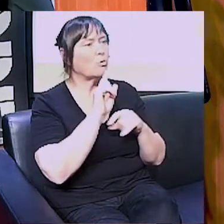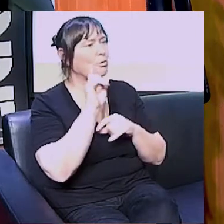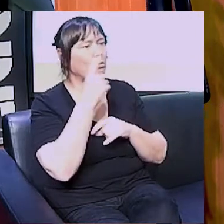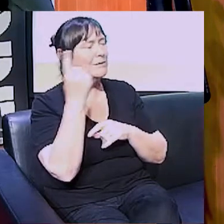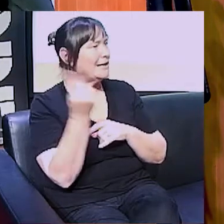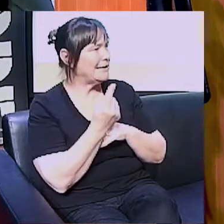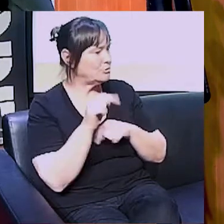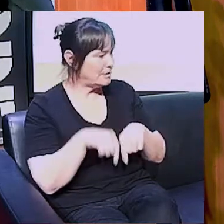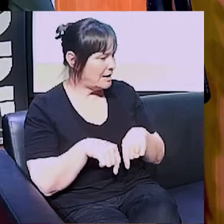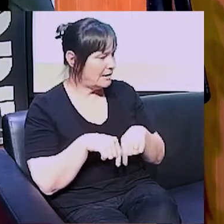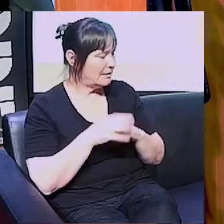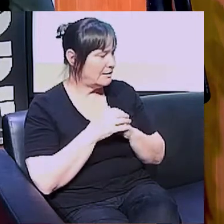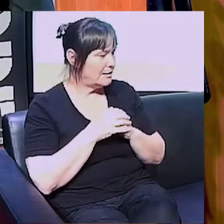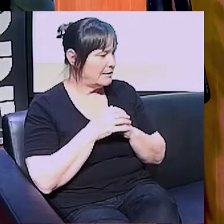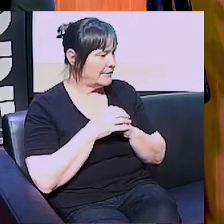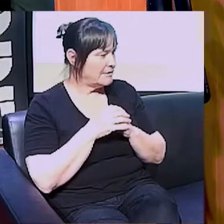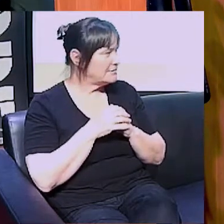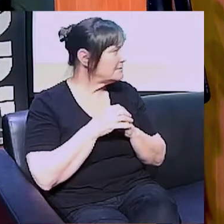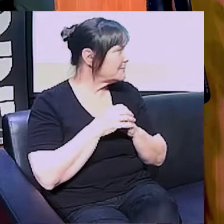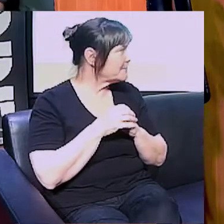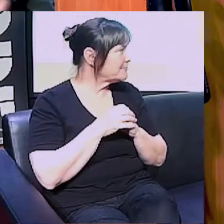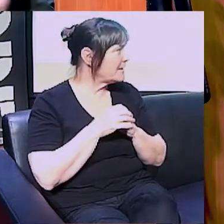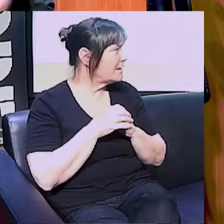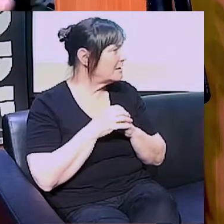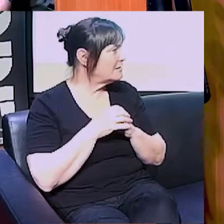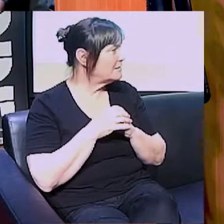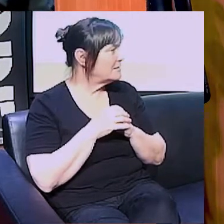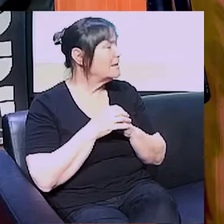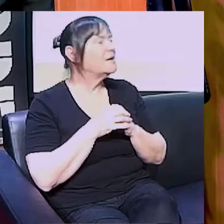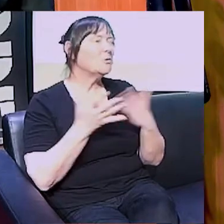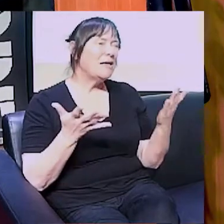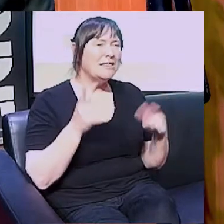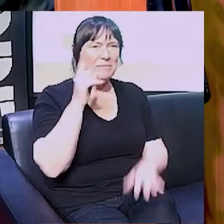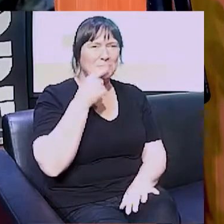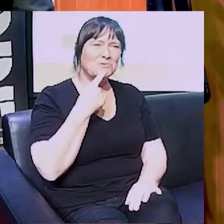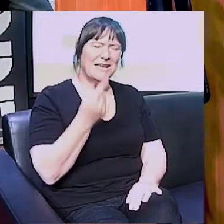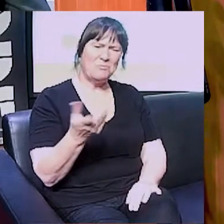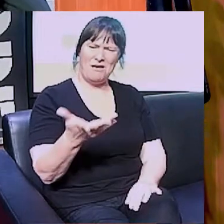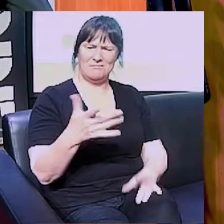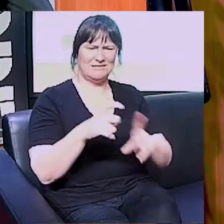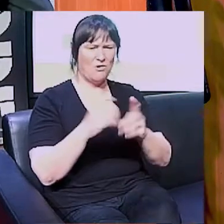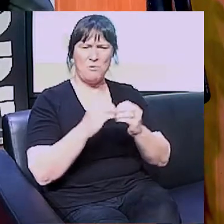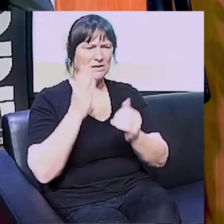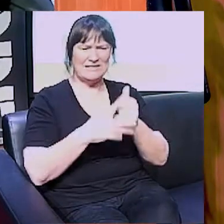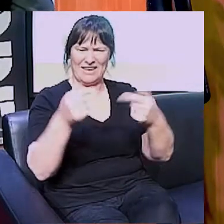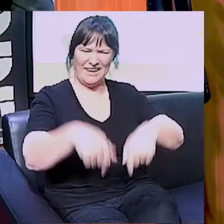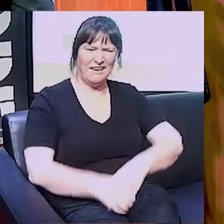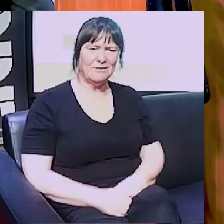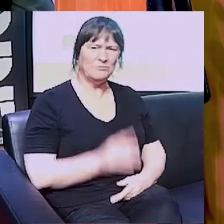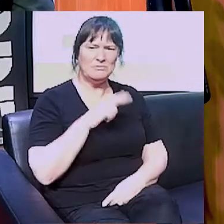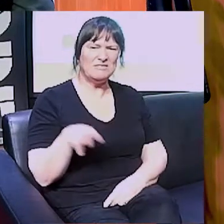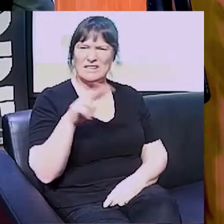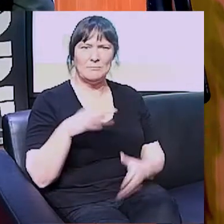that quite a few people still know who he is though. Well, I mean, there is a criticism that people don't see a lot of him in the electorate. I say